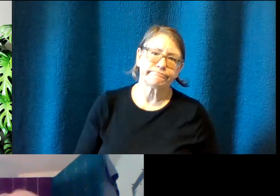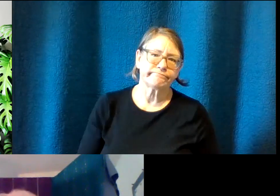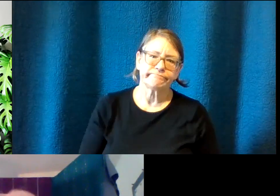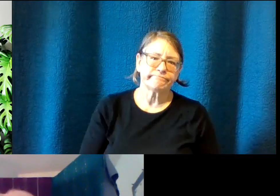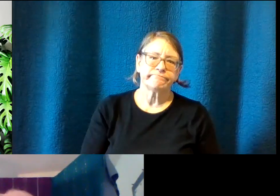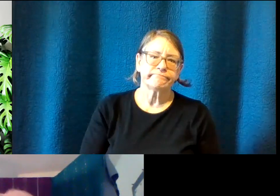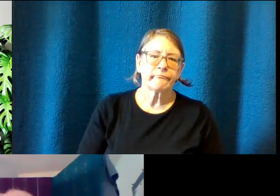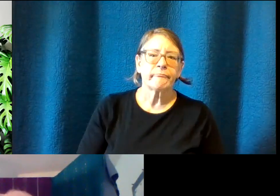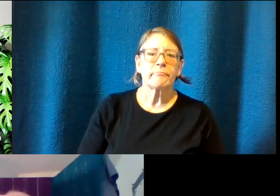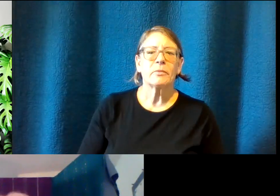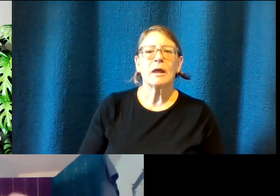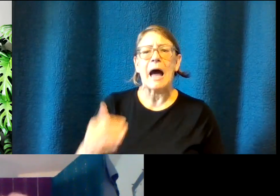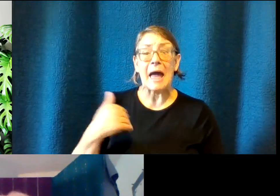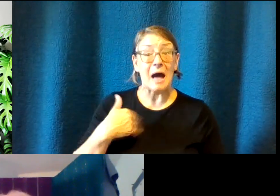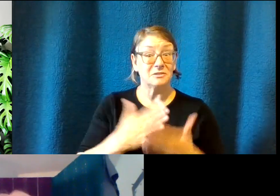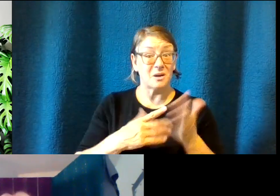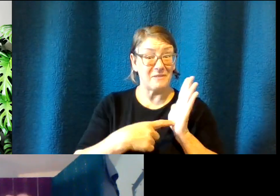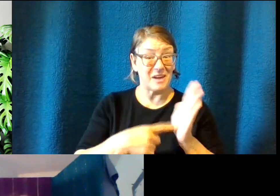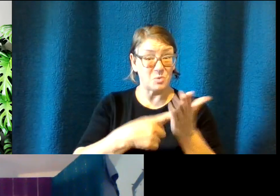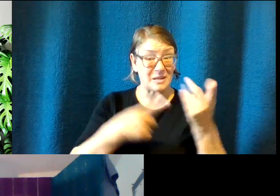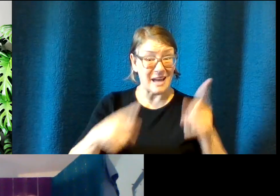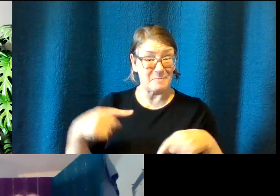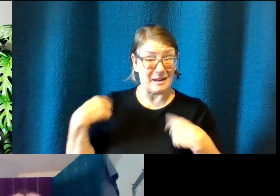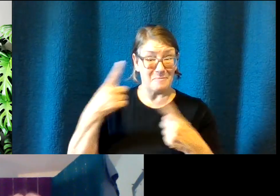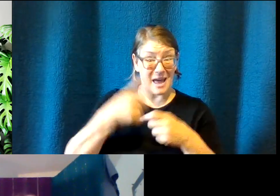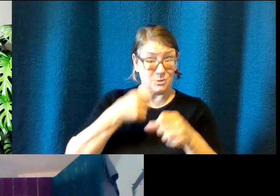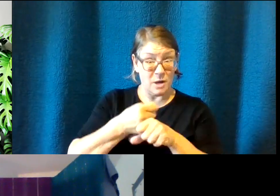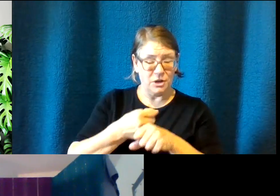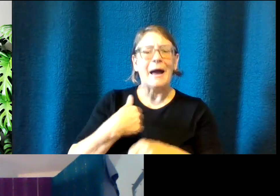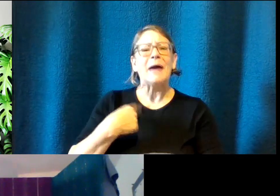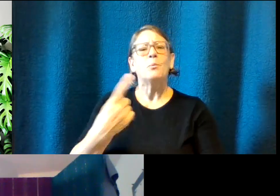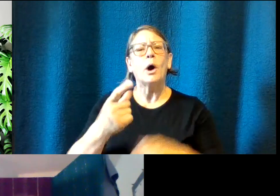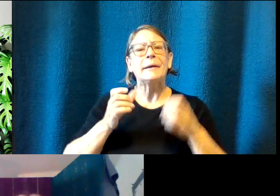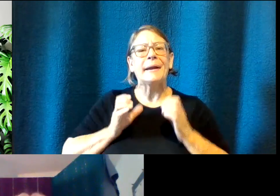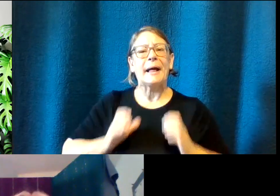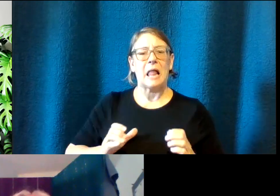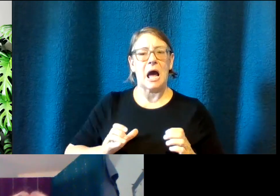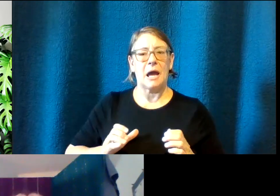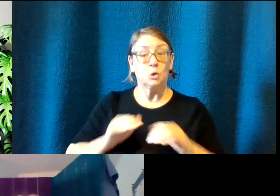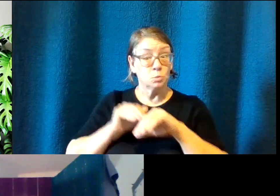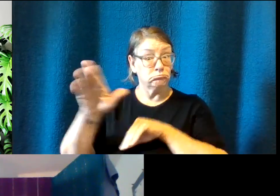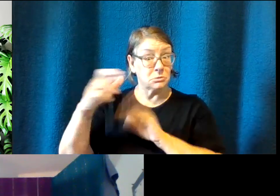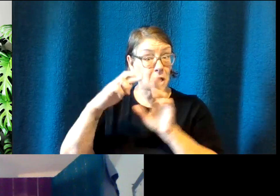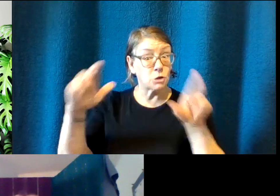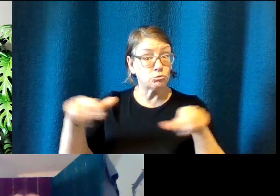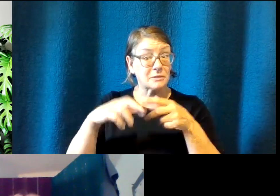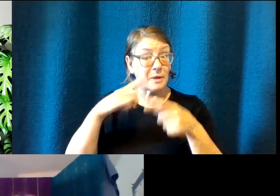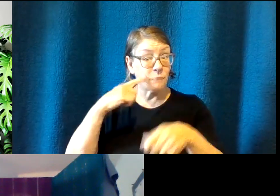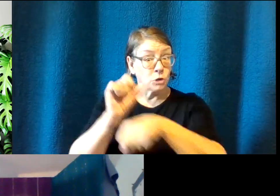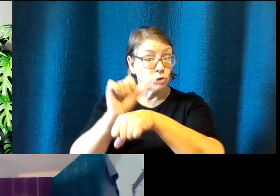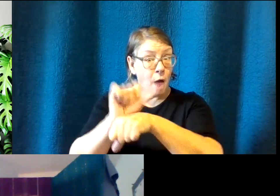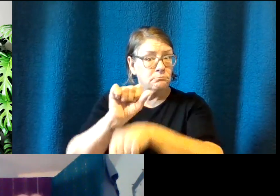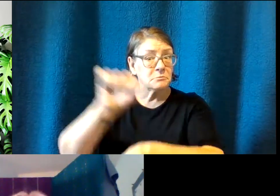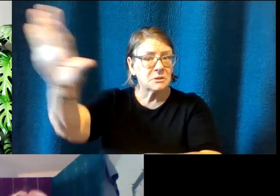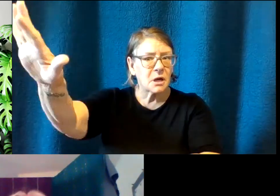examples of things that happened in the past year. I had a client that we sent his resume in for a job, and